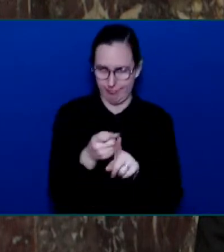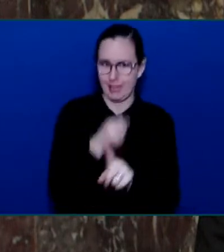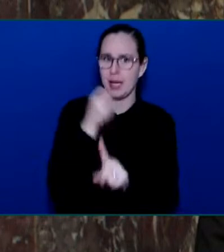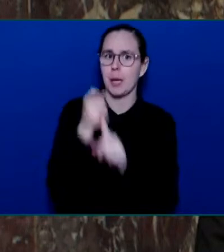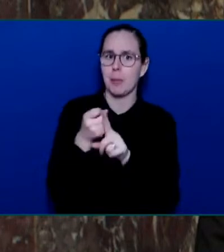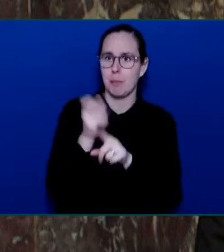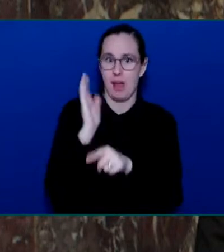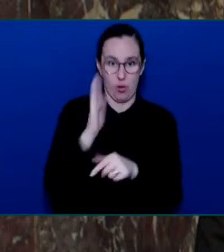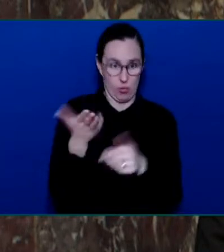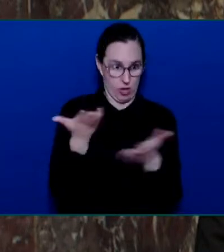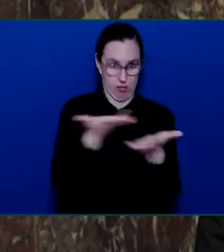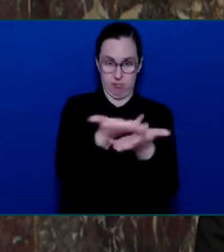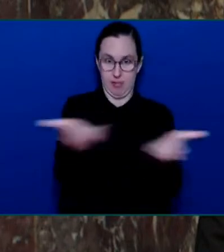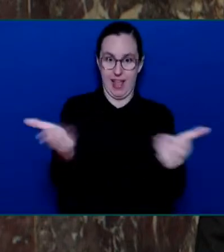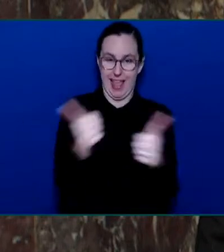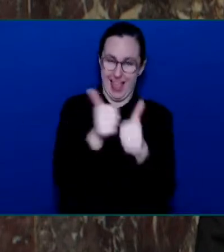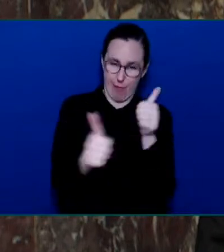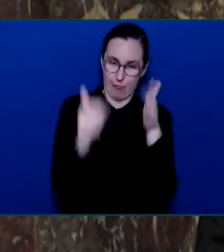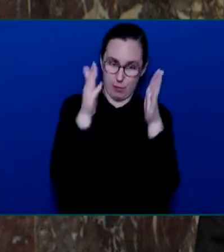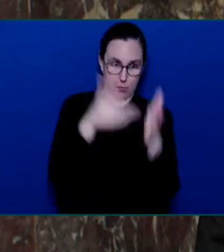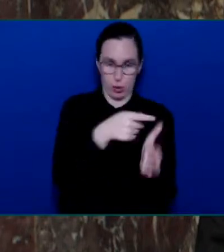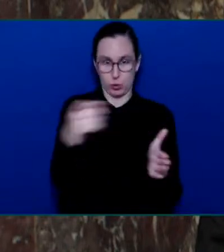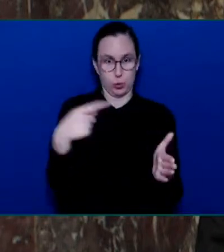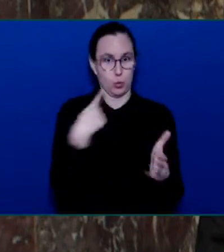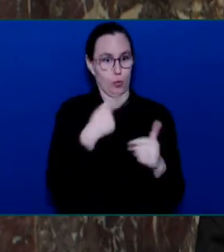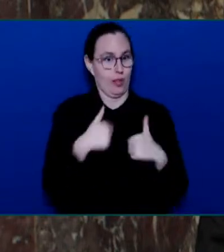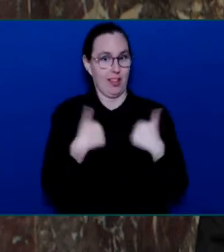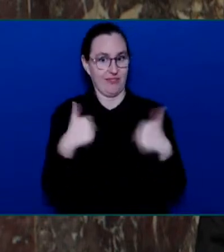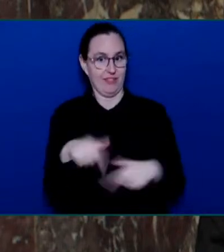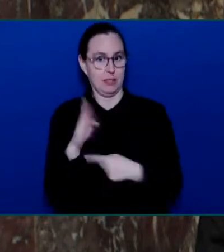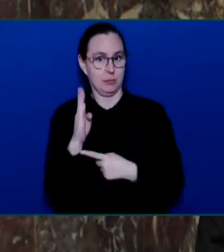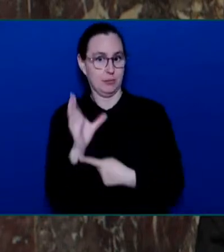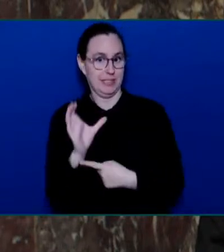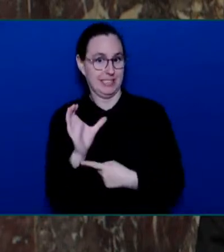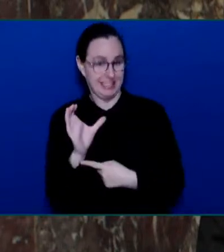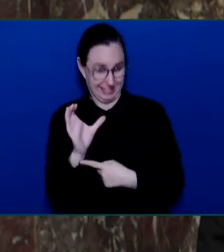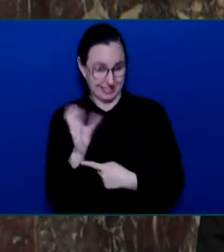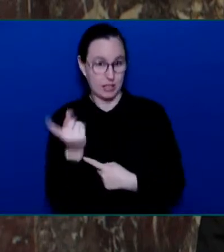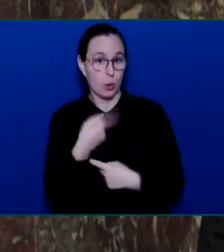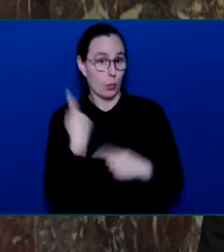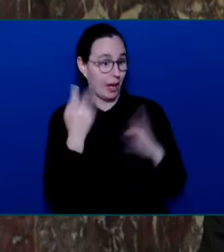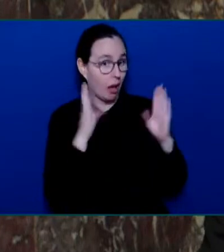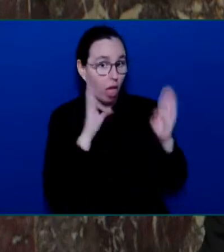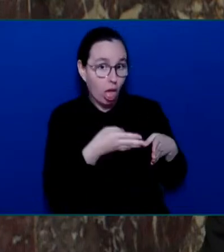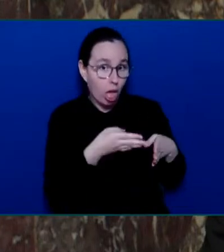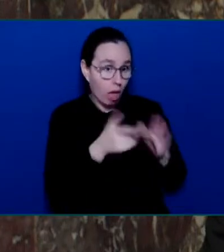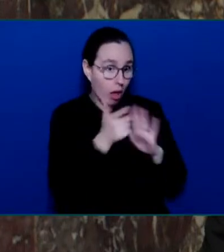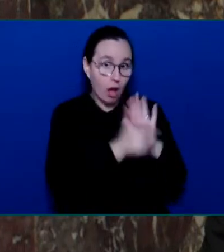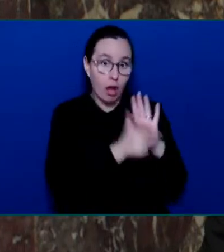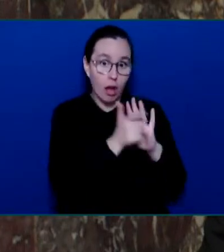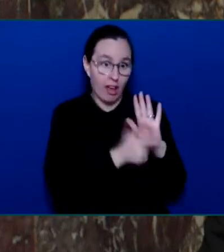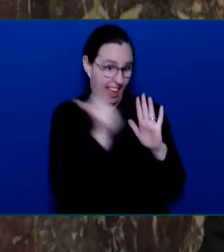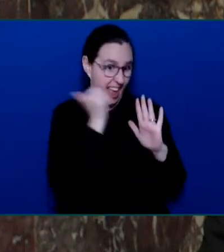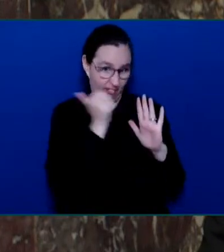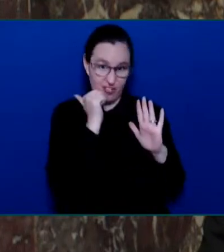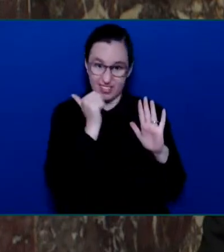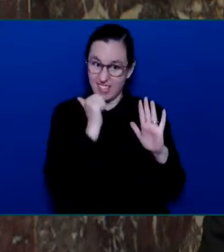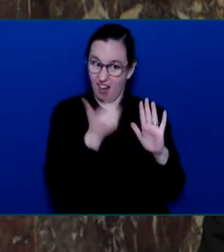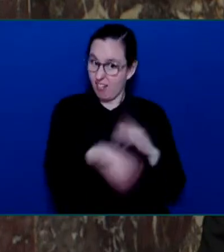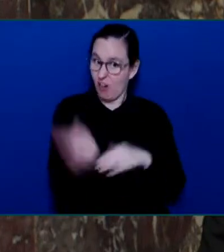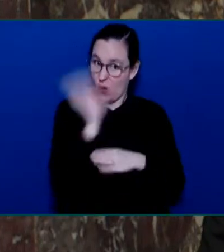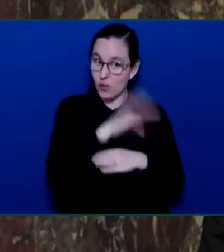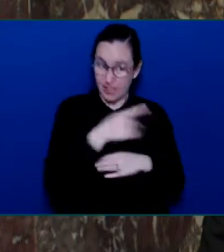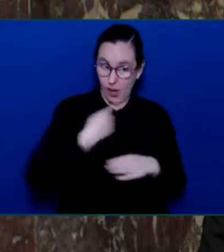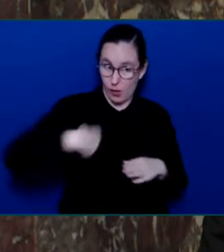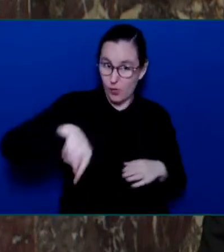almost all day in the legislature. We introduce, debate, and pass new bills which become law.